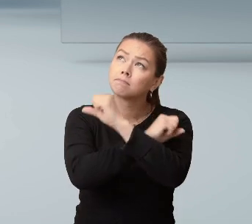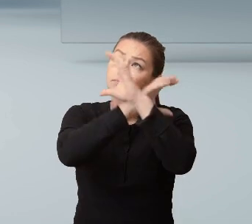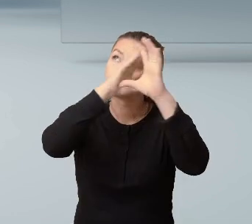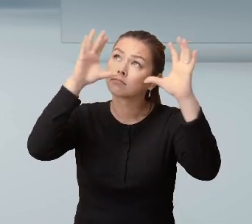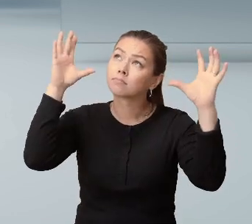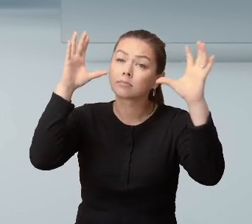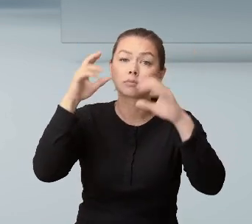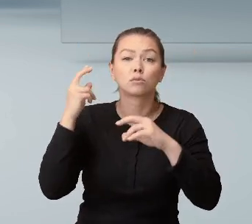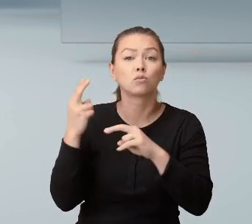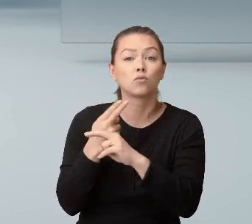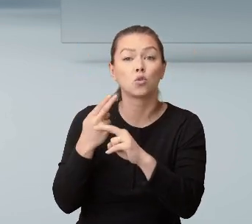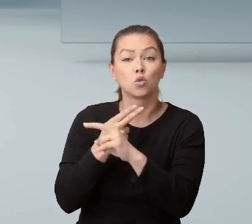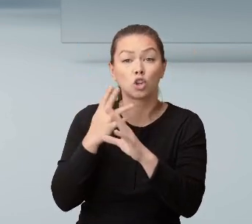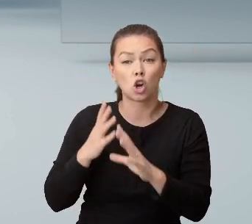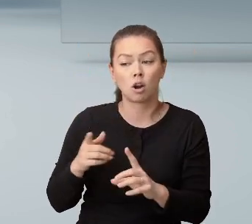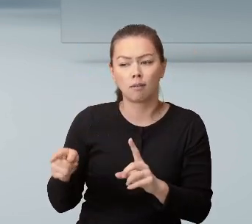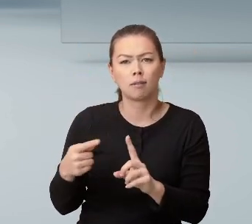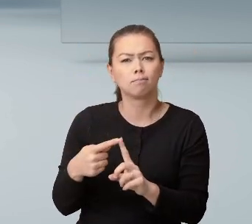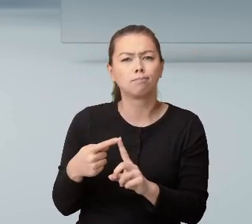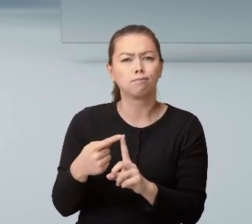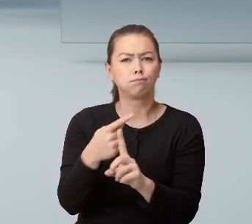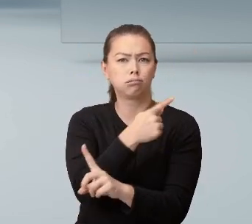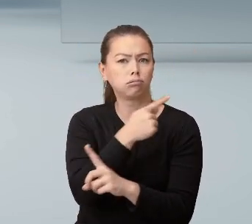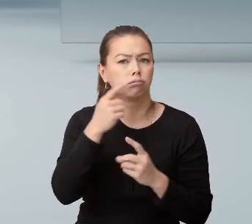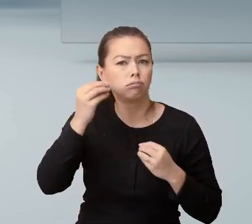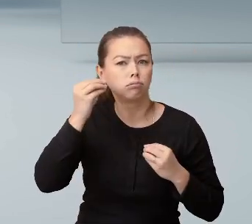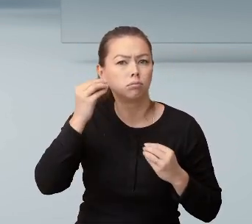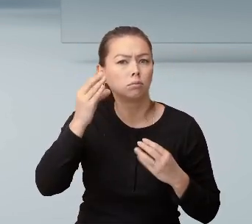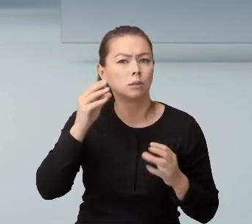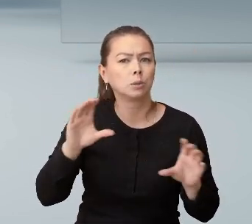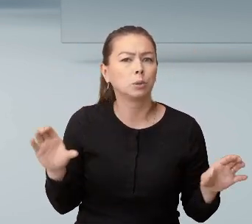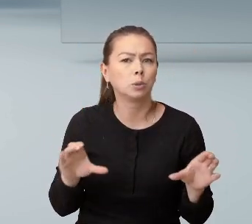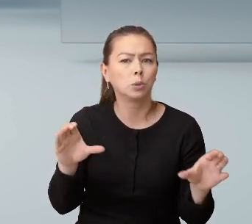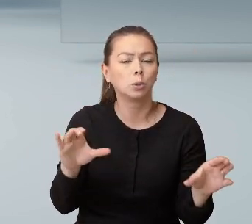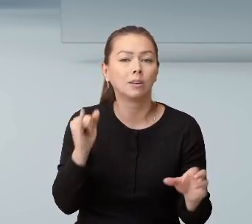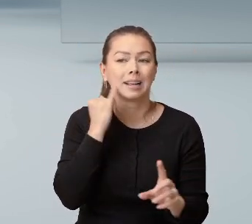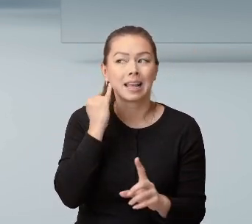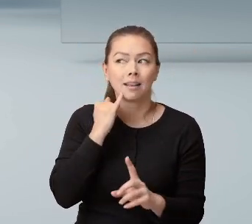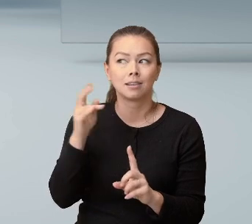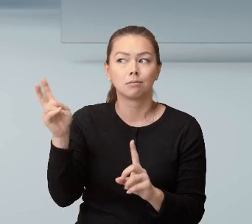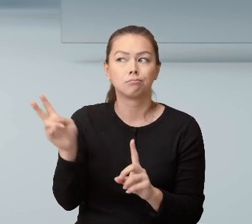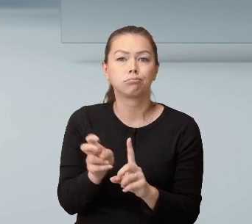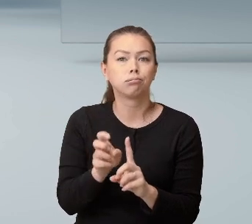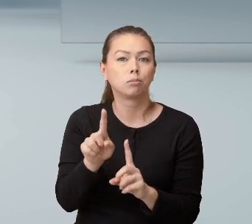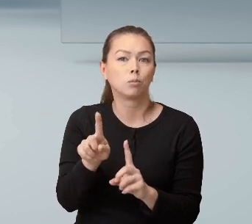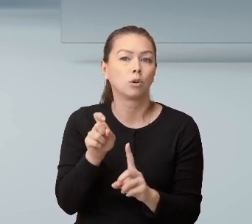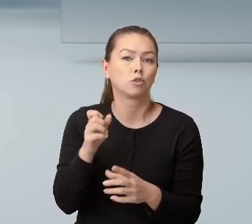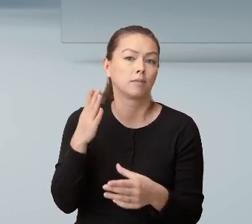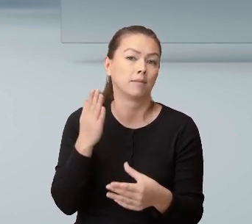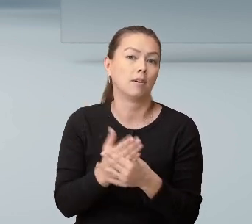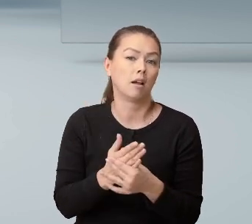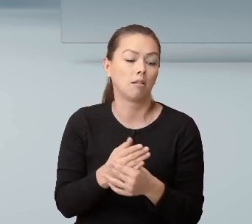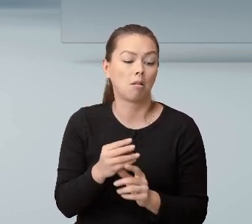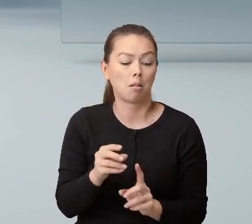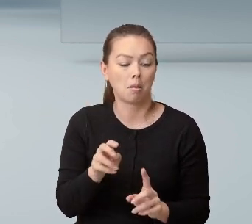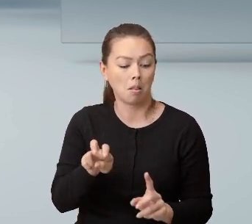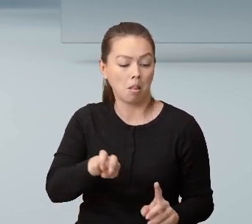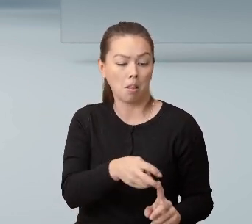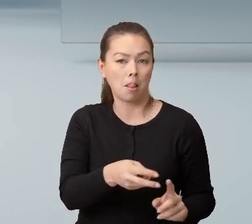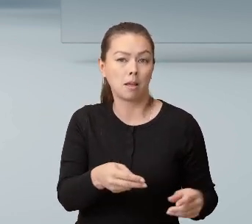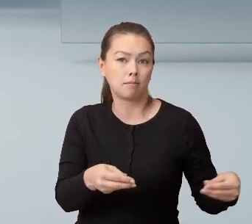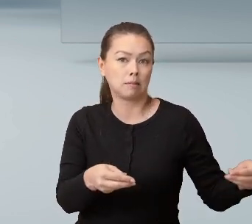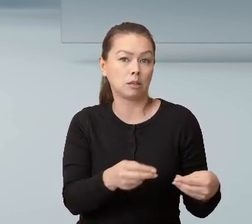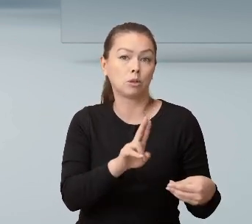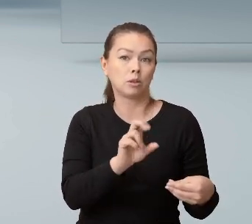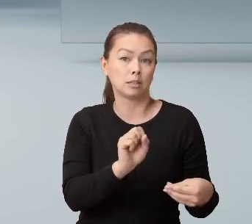we could identify when a user has done something unusual, like download 100 files and pop them onto a USB drive, and then based on